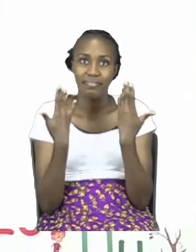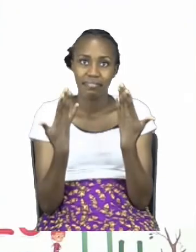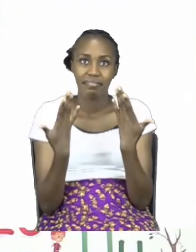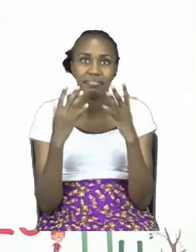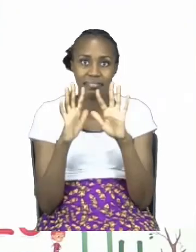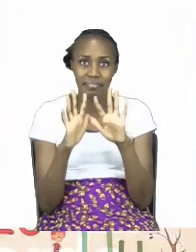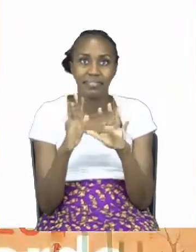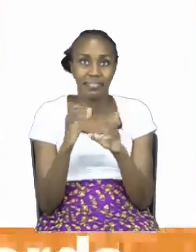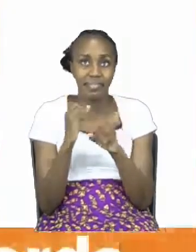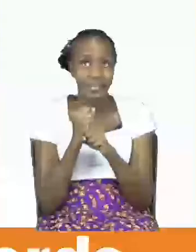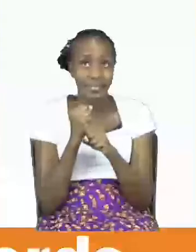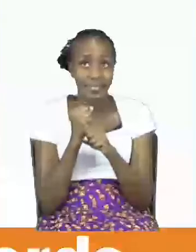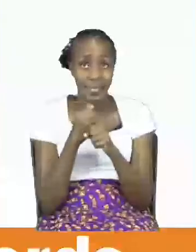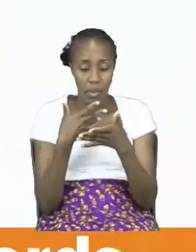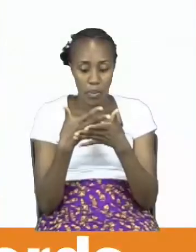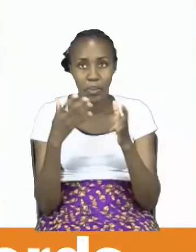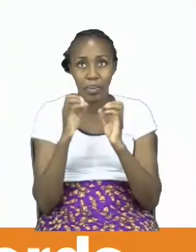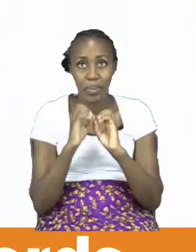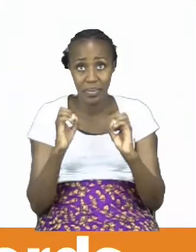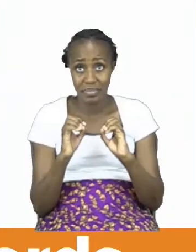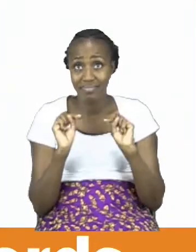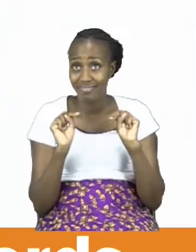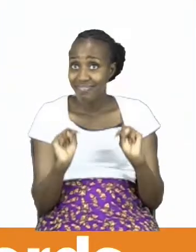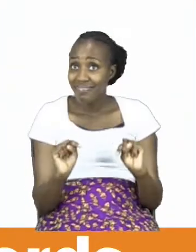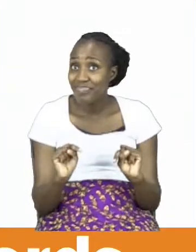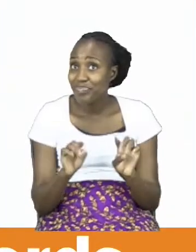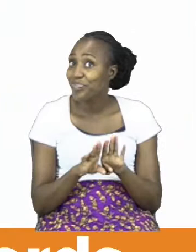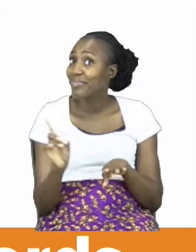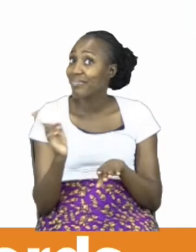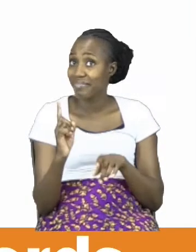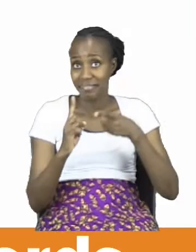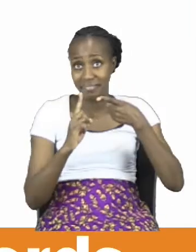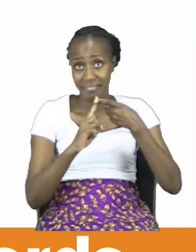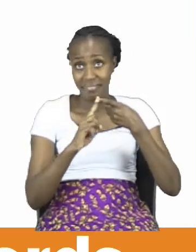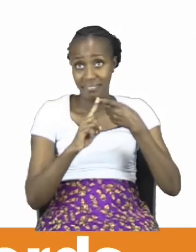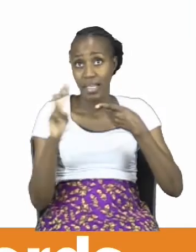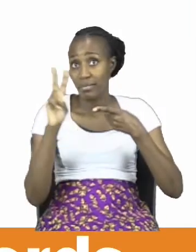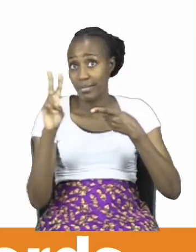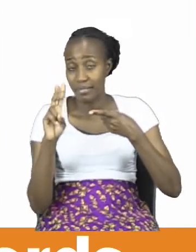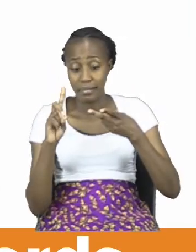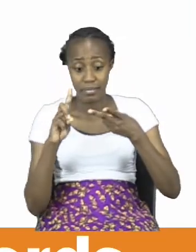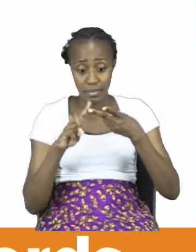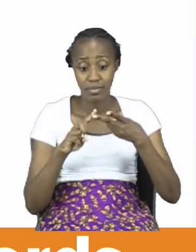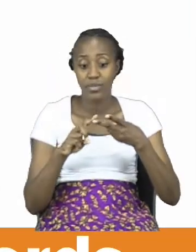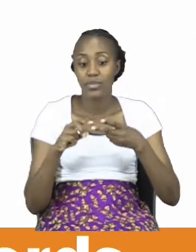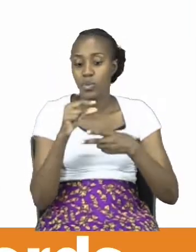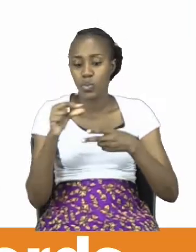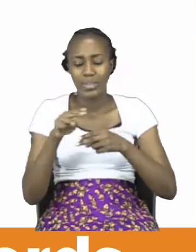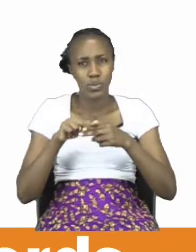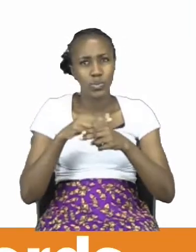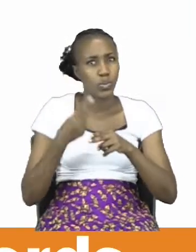your hands are dry before you touch anything else. For today's lesson, we'll be doing vocabulary, sight